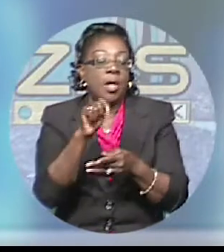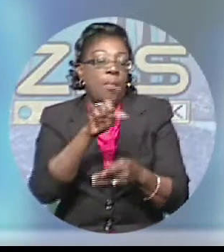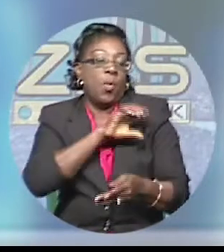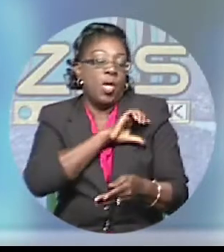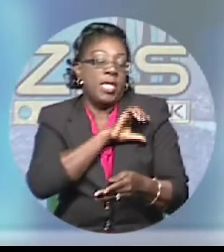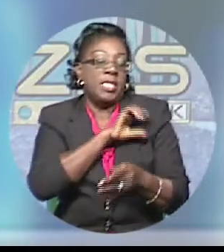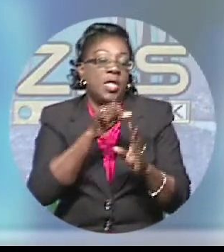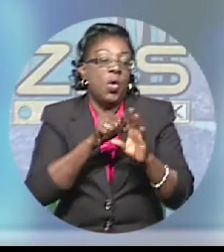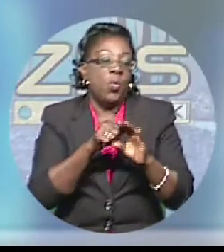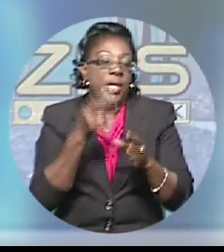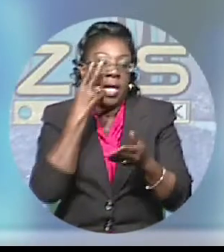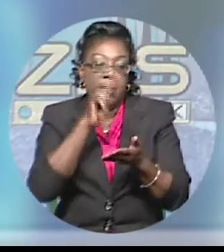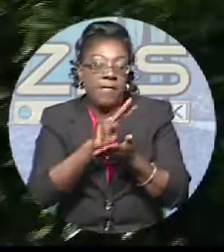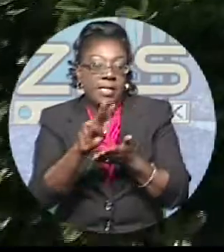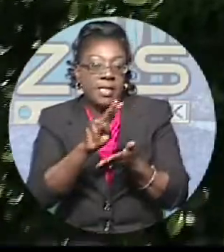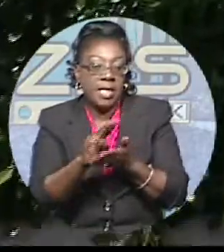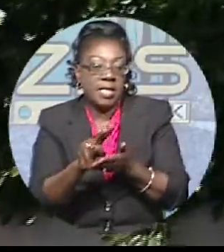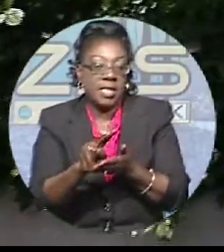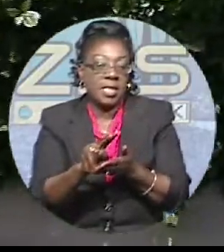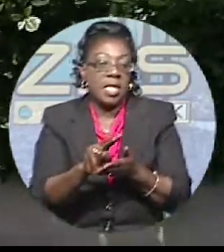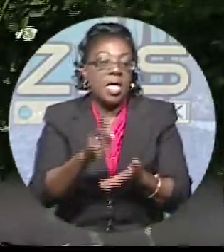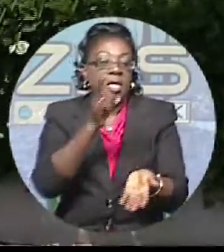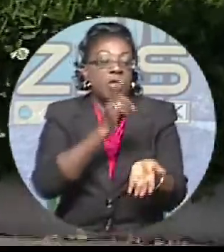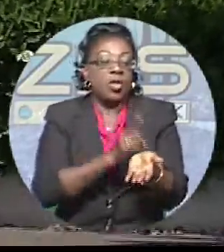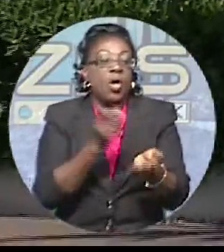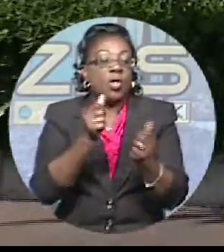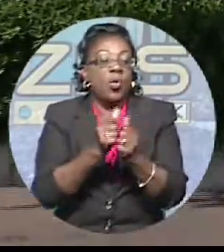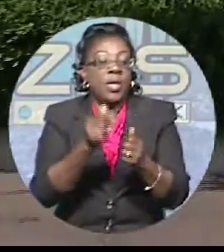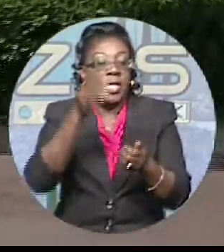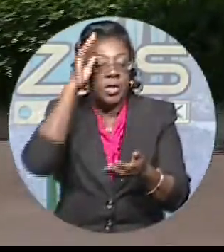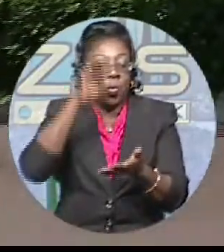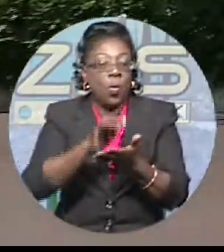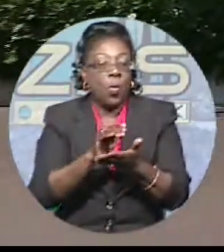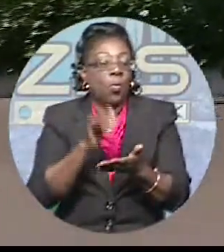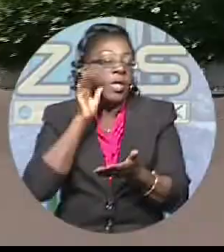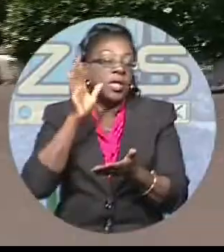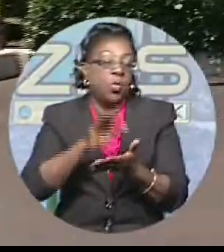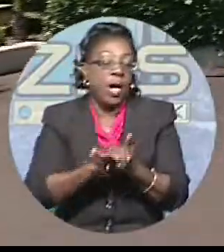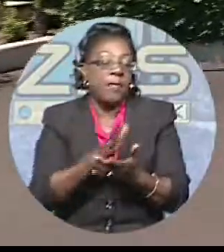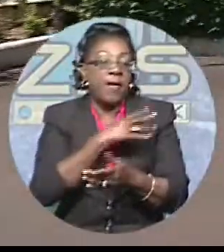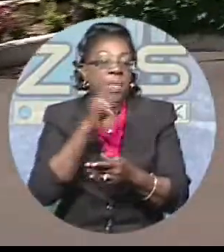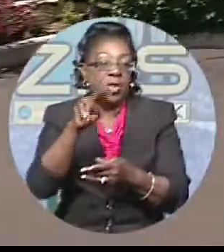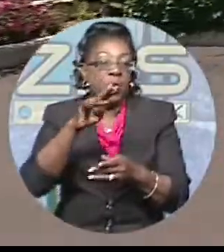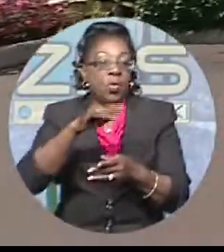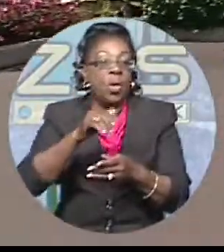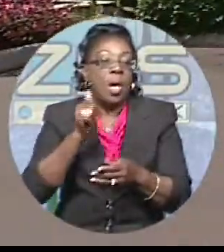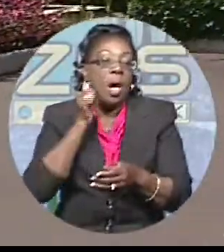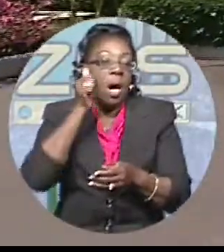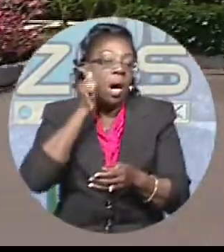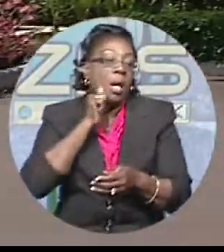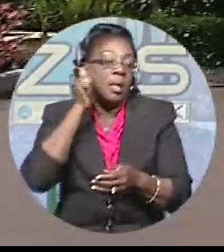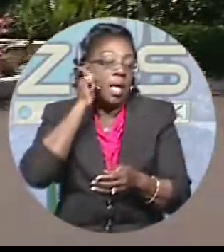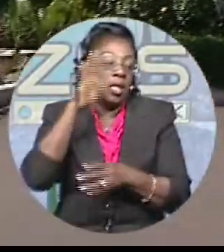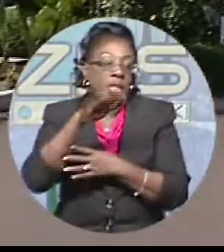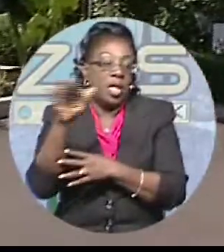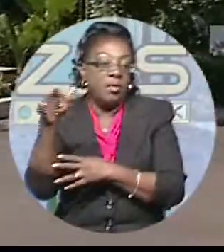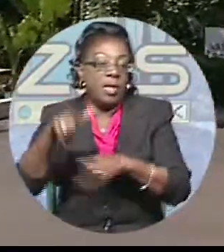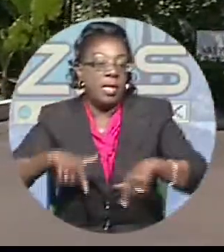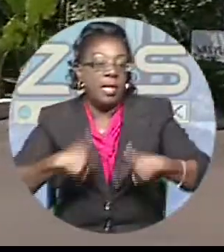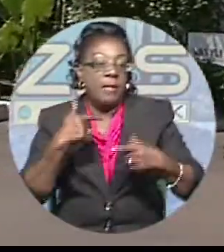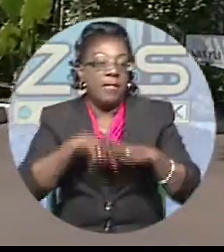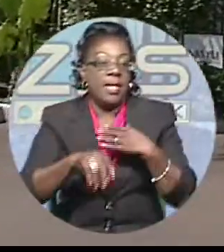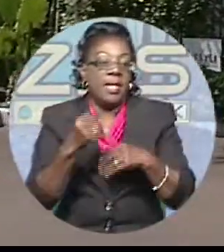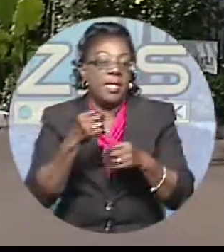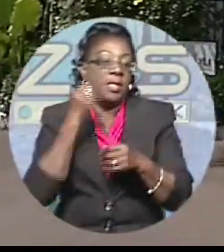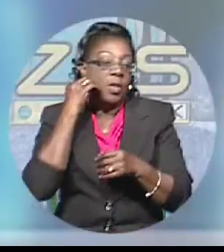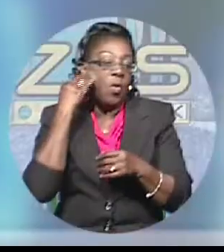as well as their two adult children, now call the Bahamas home, owning two houses, as well as an office in Old Fort Bay, an exclusive